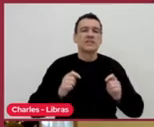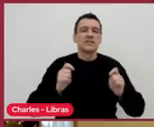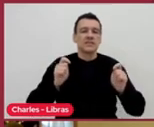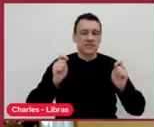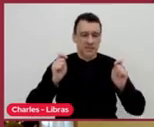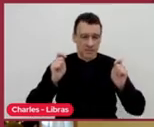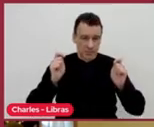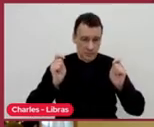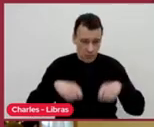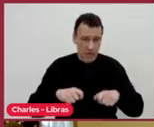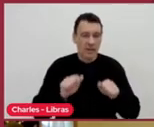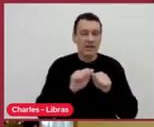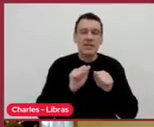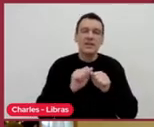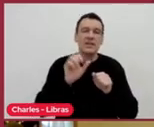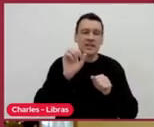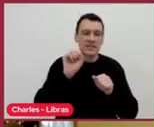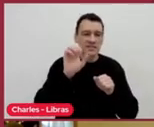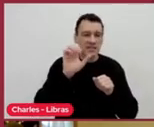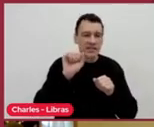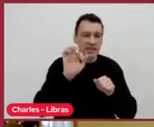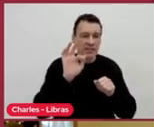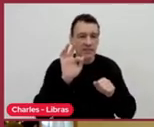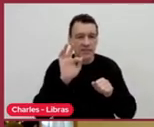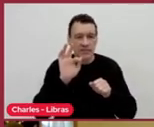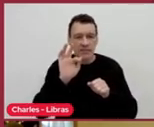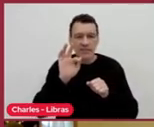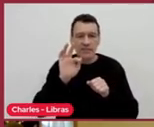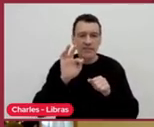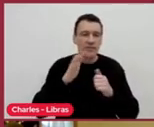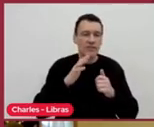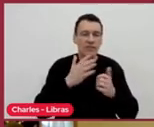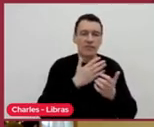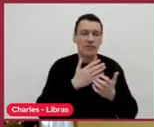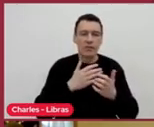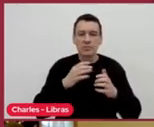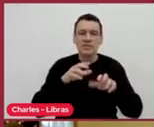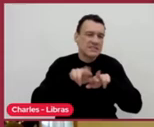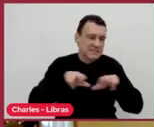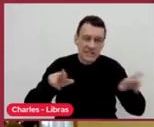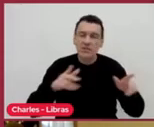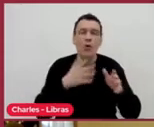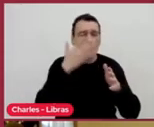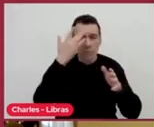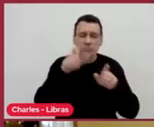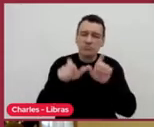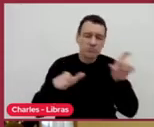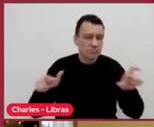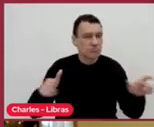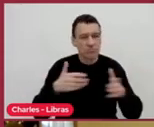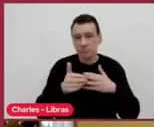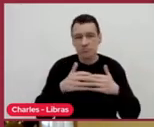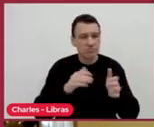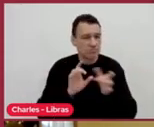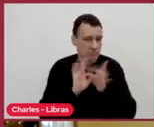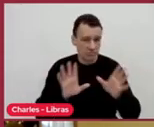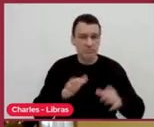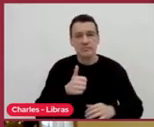most of the code and do what we want. So if we're going to delete, why are we even scaffolding?